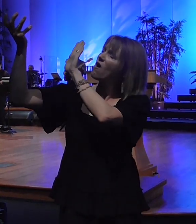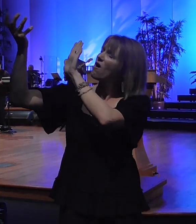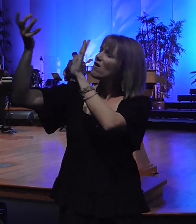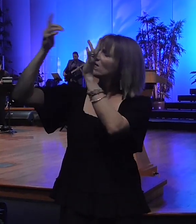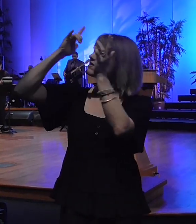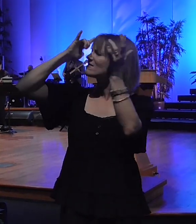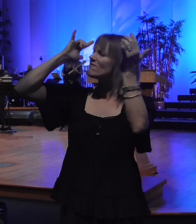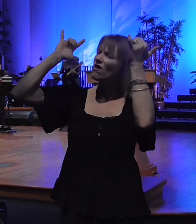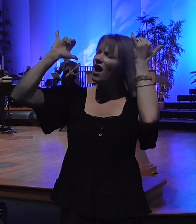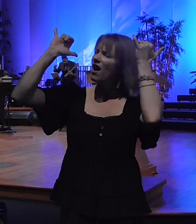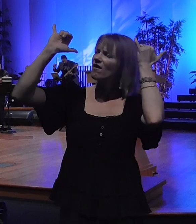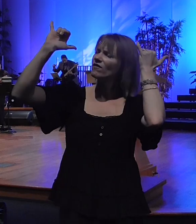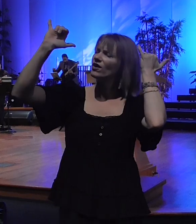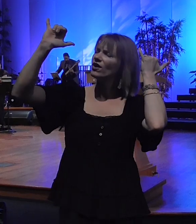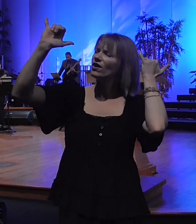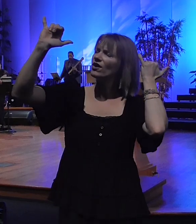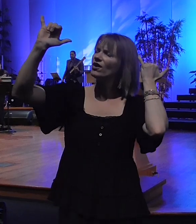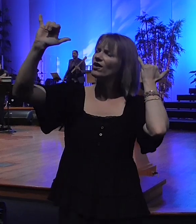yours